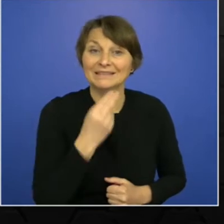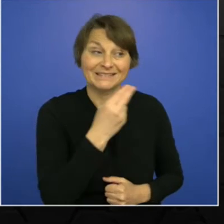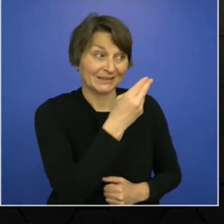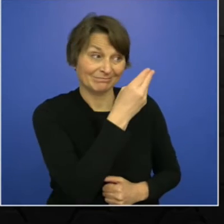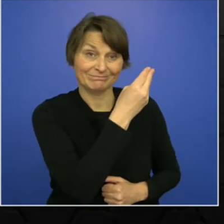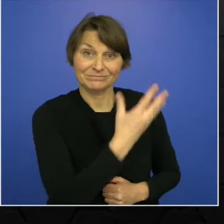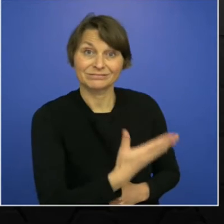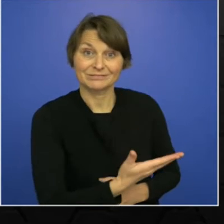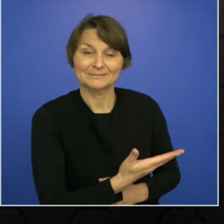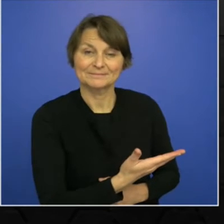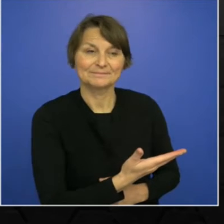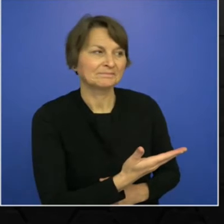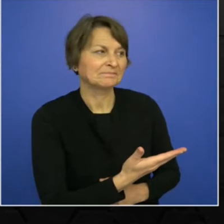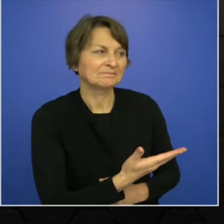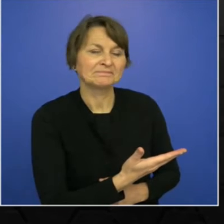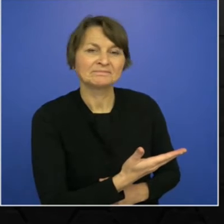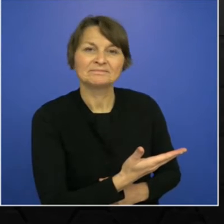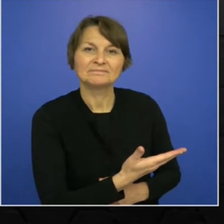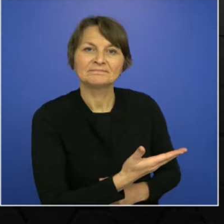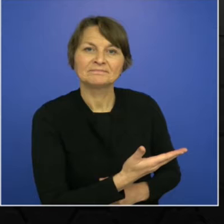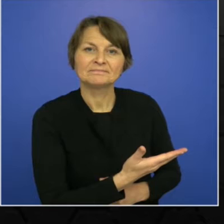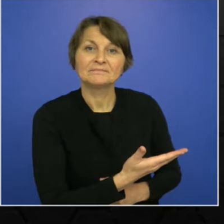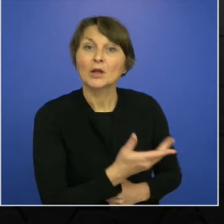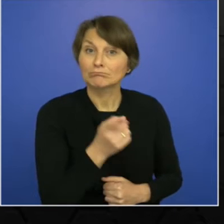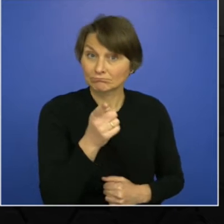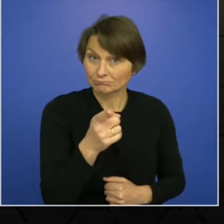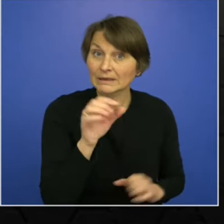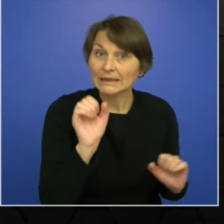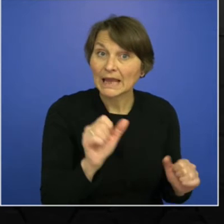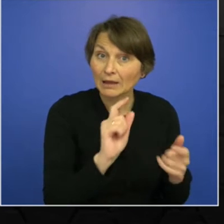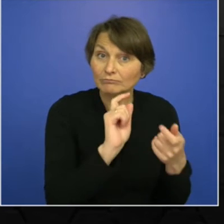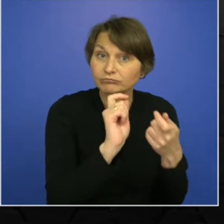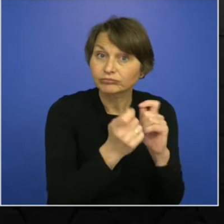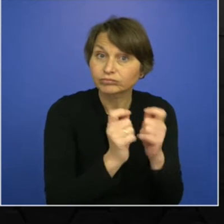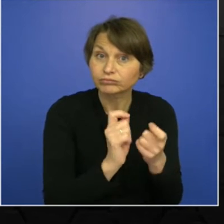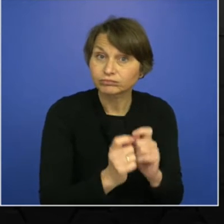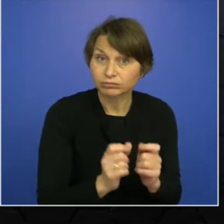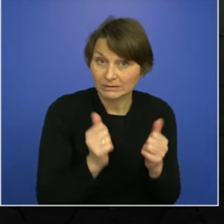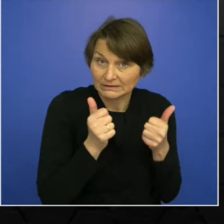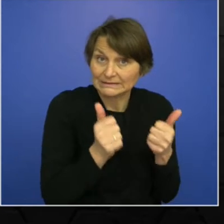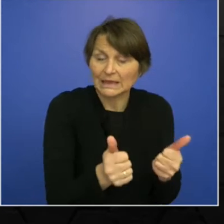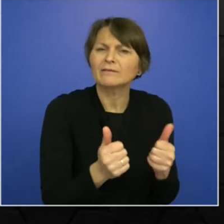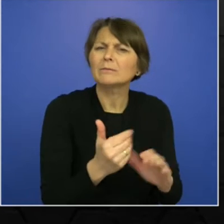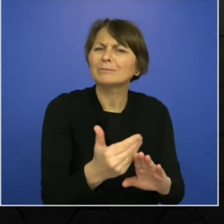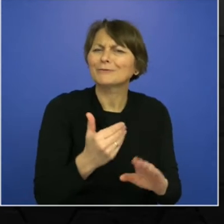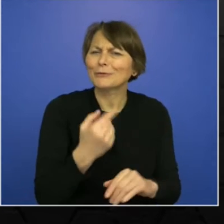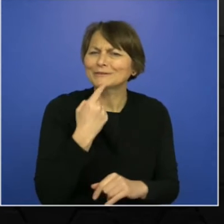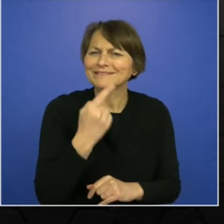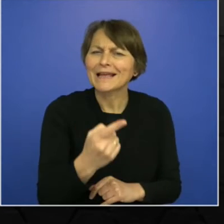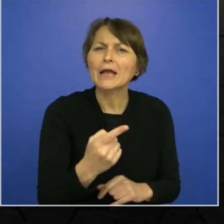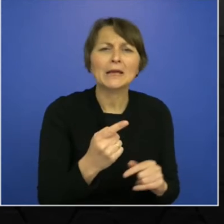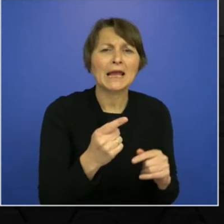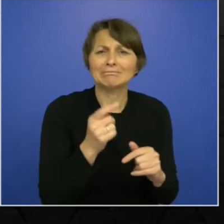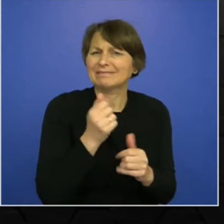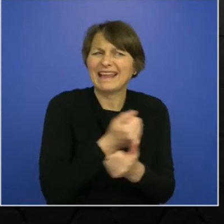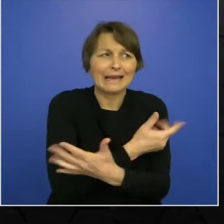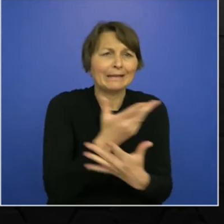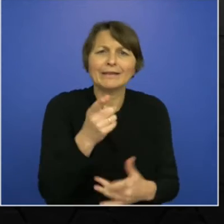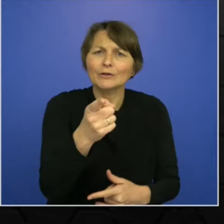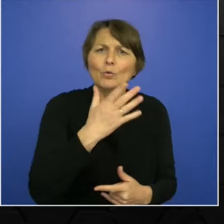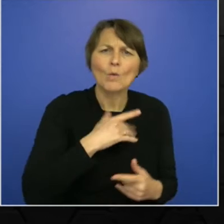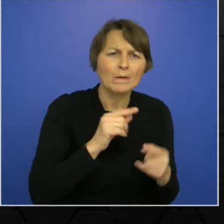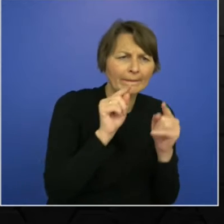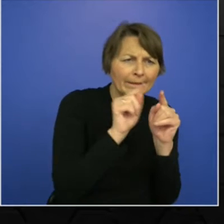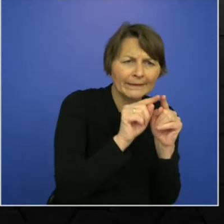bot answers, and you can change that because, as I told you in the beginning, you can customize everything. So you can check what the